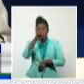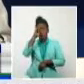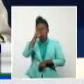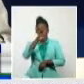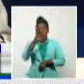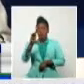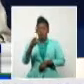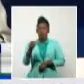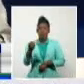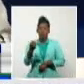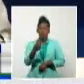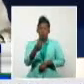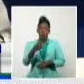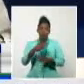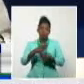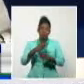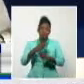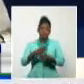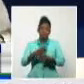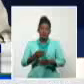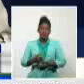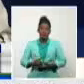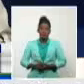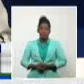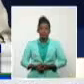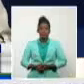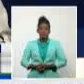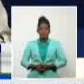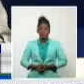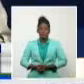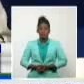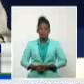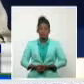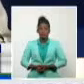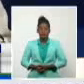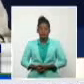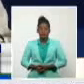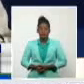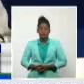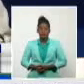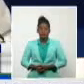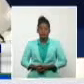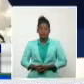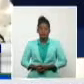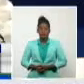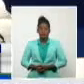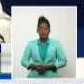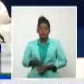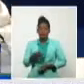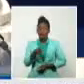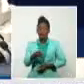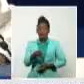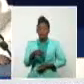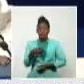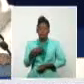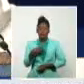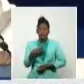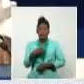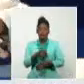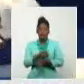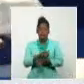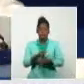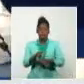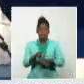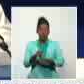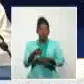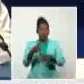in critical and 3 are in serious condition, the same number as yesterday. se incorpora, como ustedes se dan cuenta, un paciente